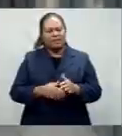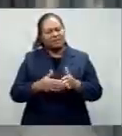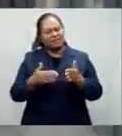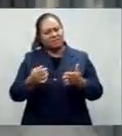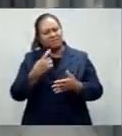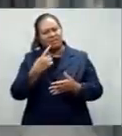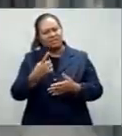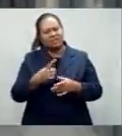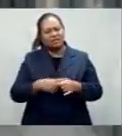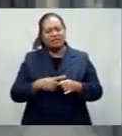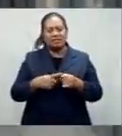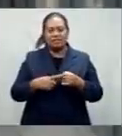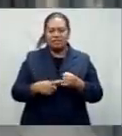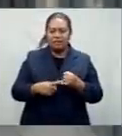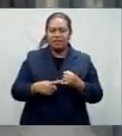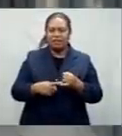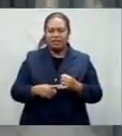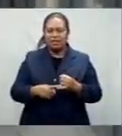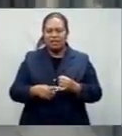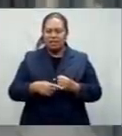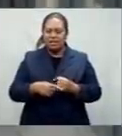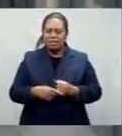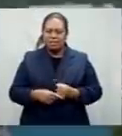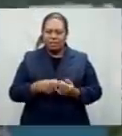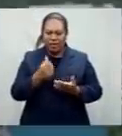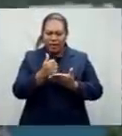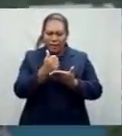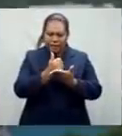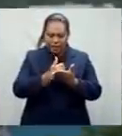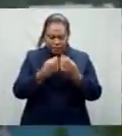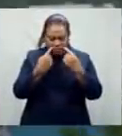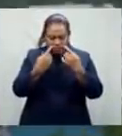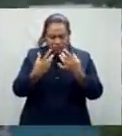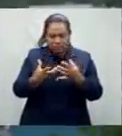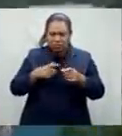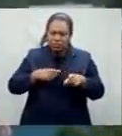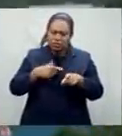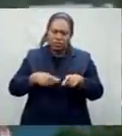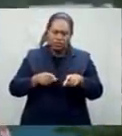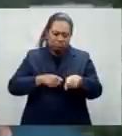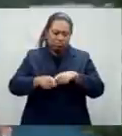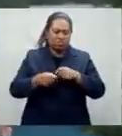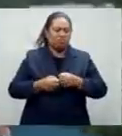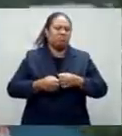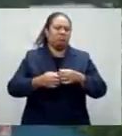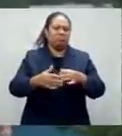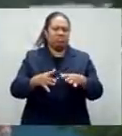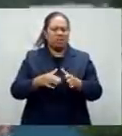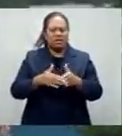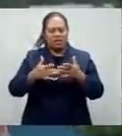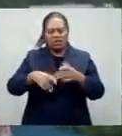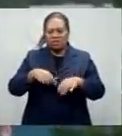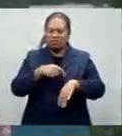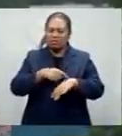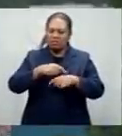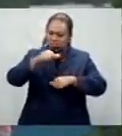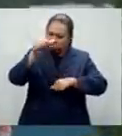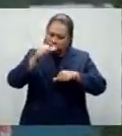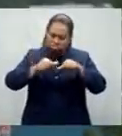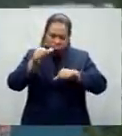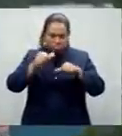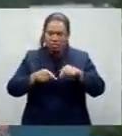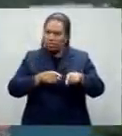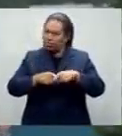the final figure on how much businesses have lost will take time to assess as many ventures remain closed